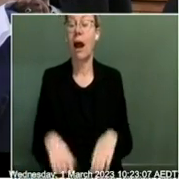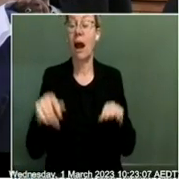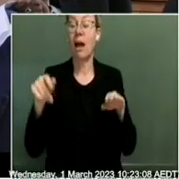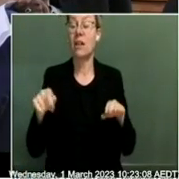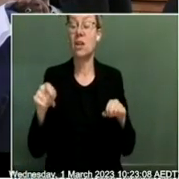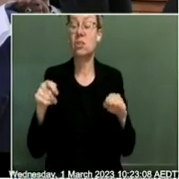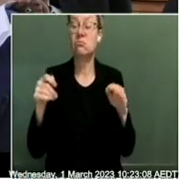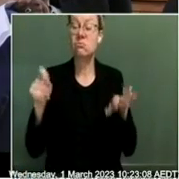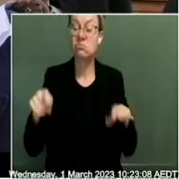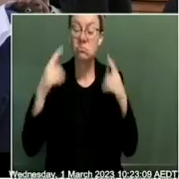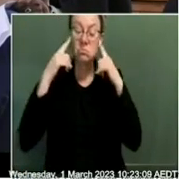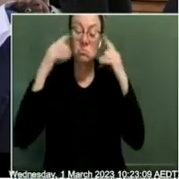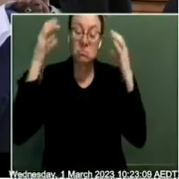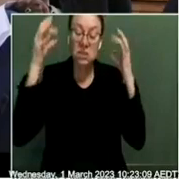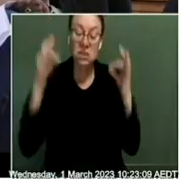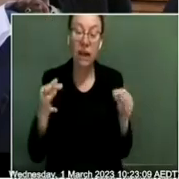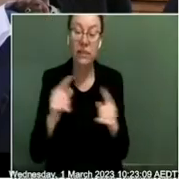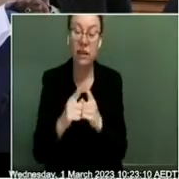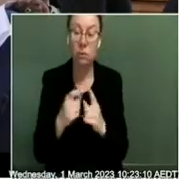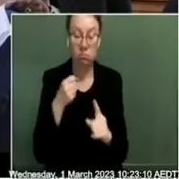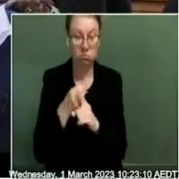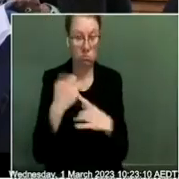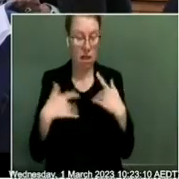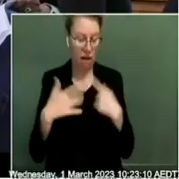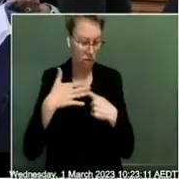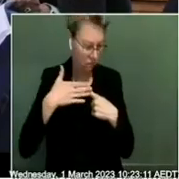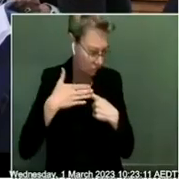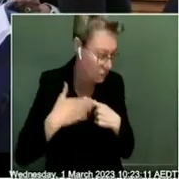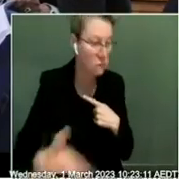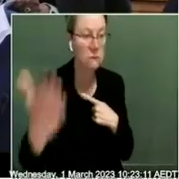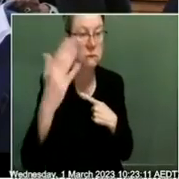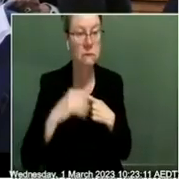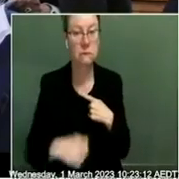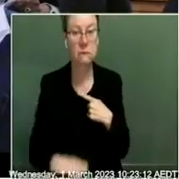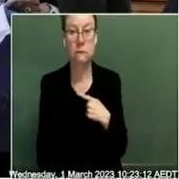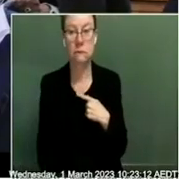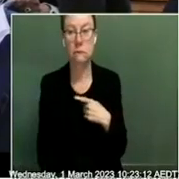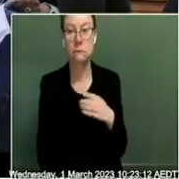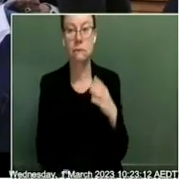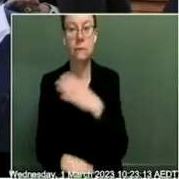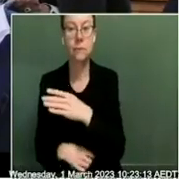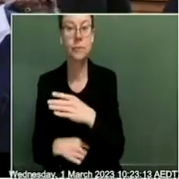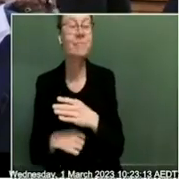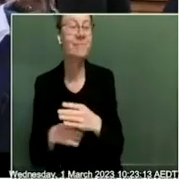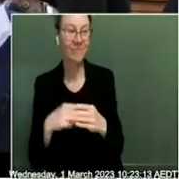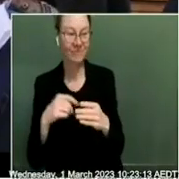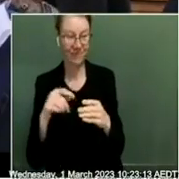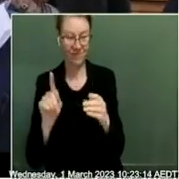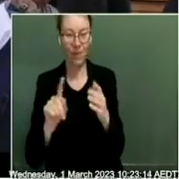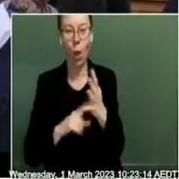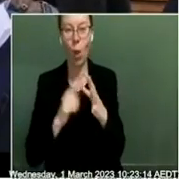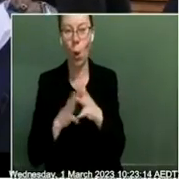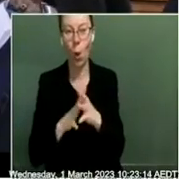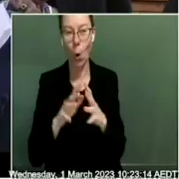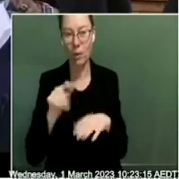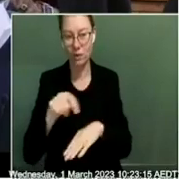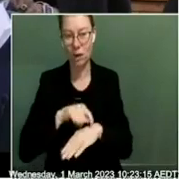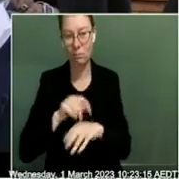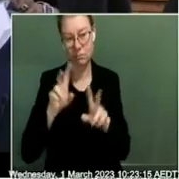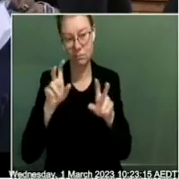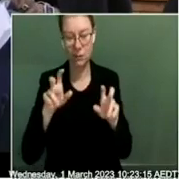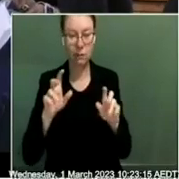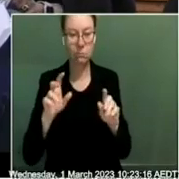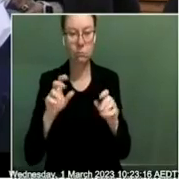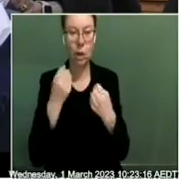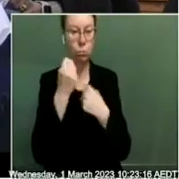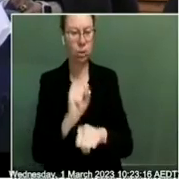their families, so... Well, the Protection Act was still sort of the hangover, and I think it was 1957 that